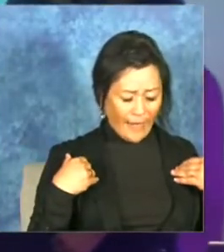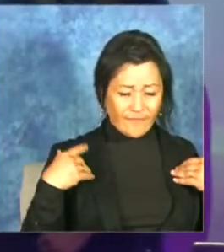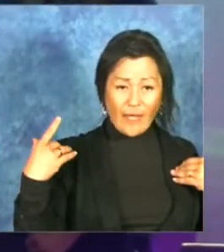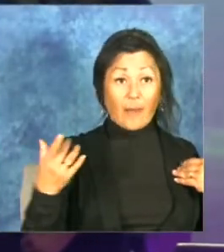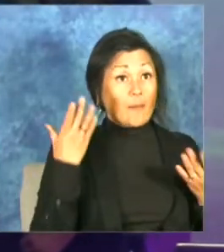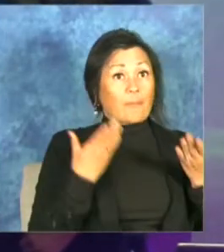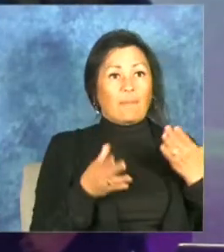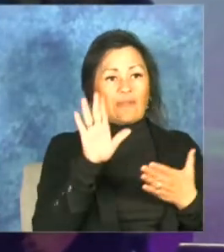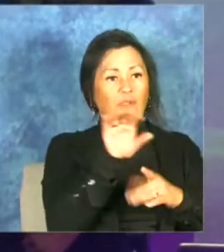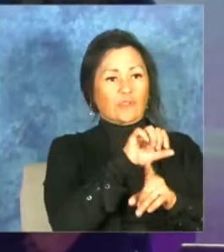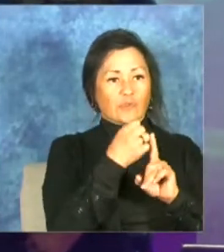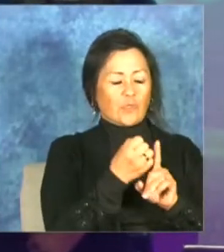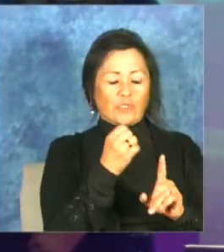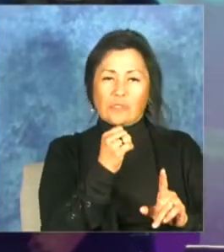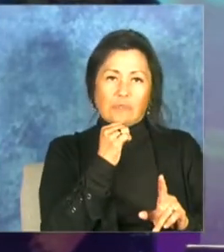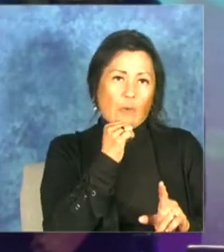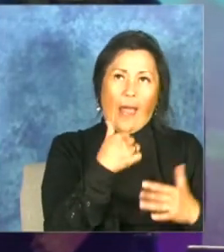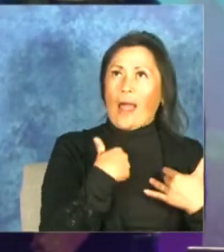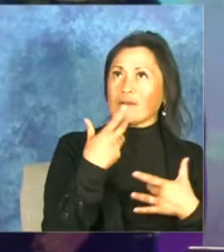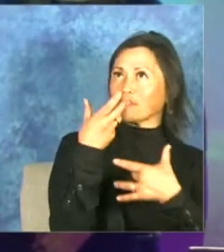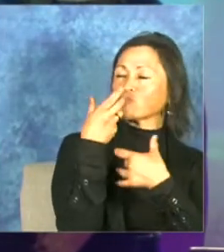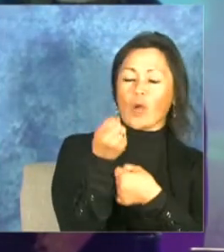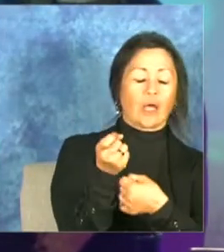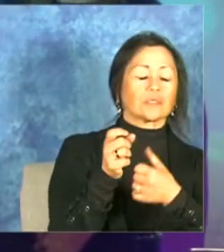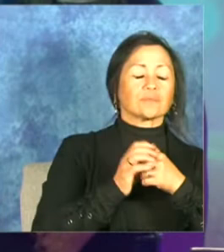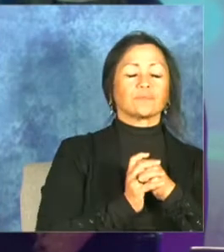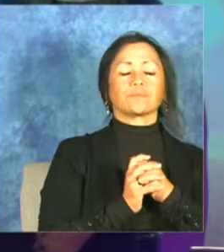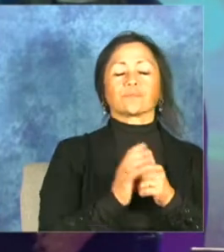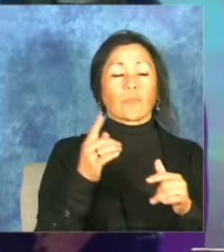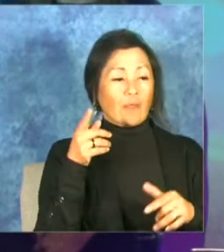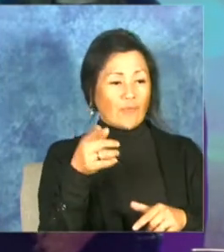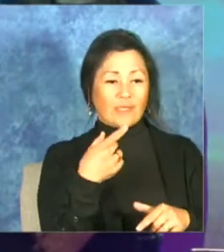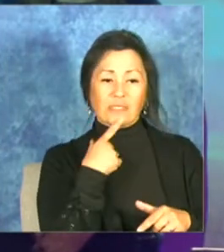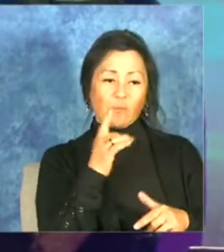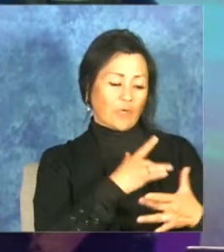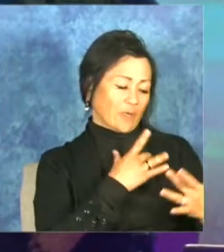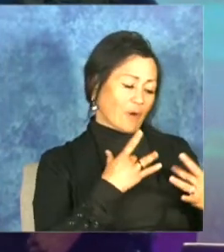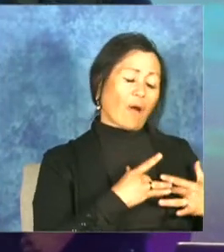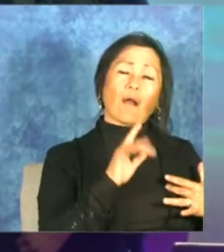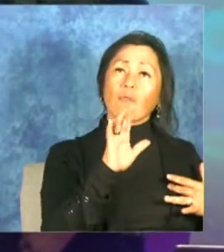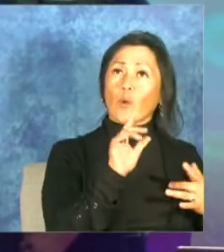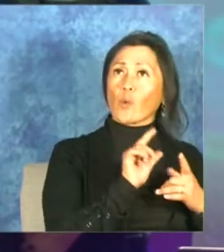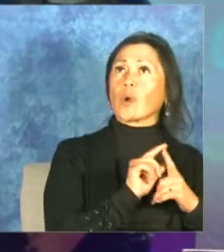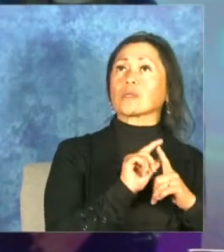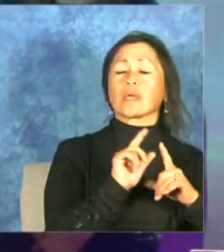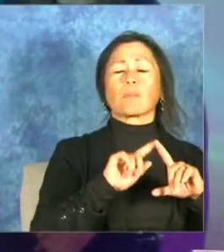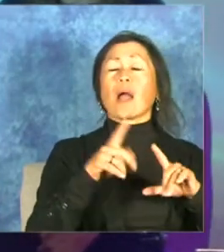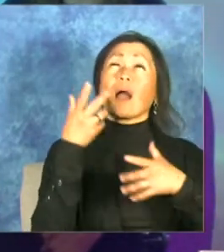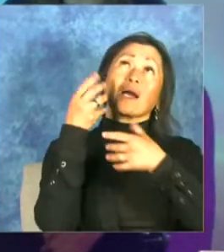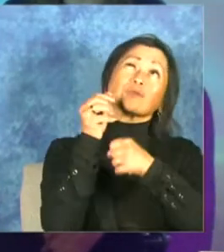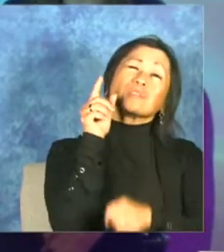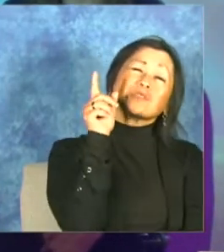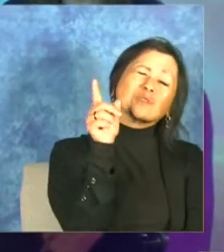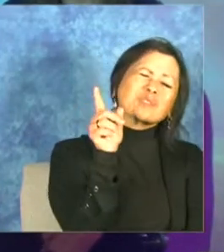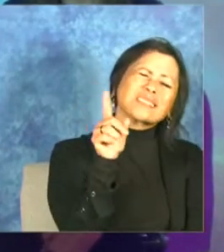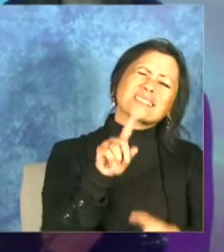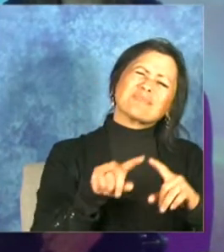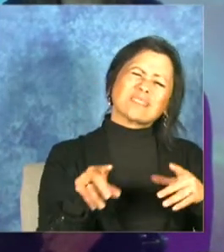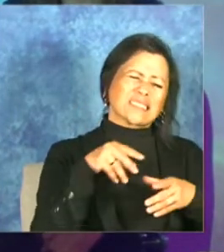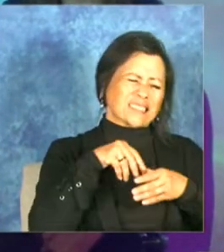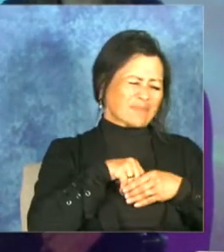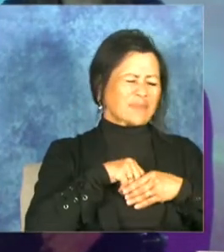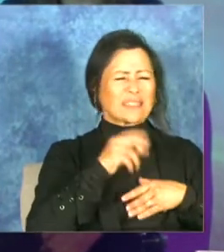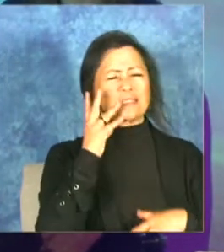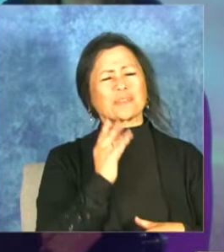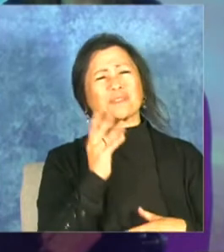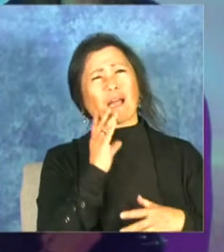that place where they're lacking trust and so much more, and they would say with their heart and their words and everything else, that God, I trust you, but God, they've gone through